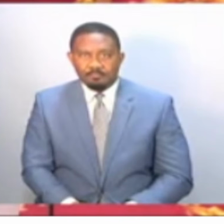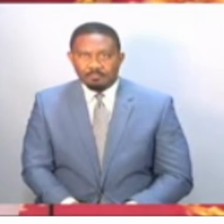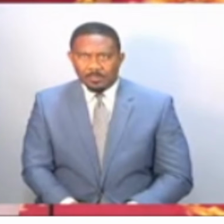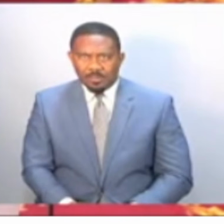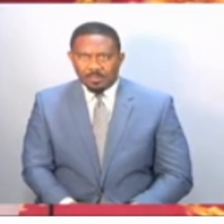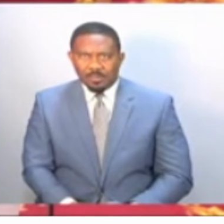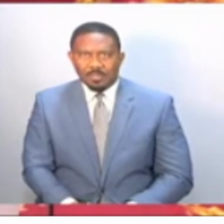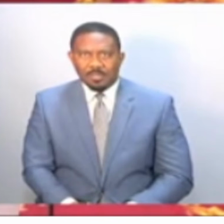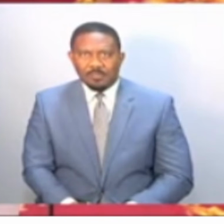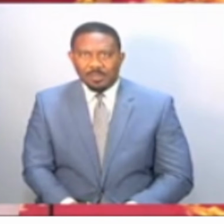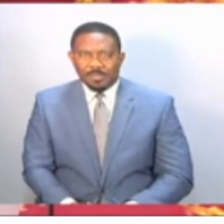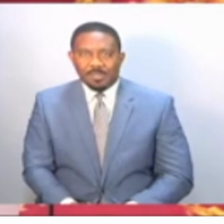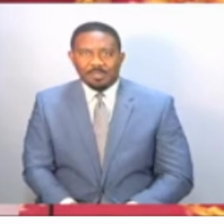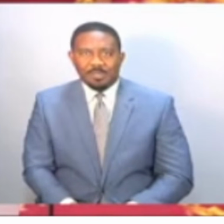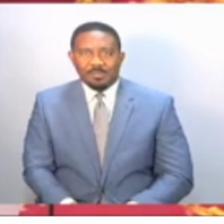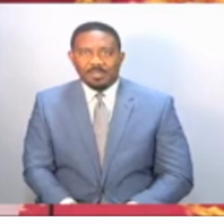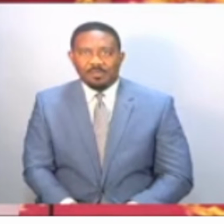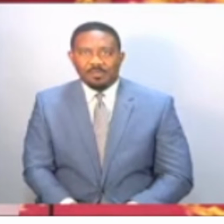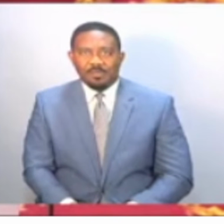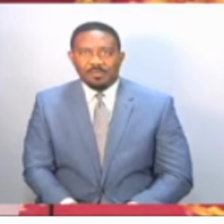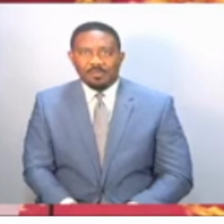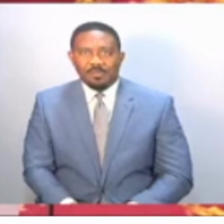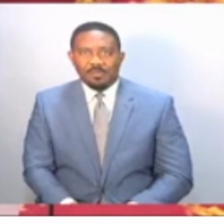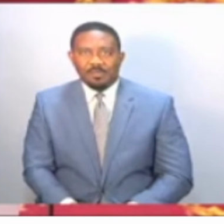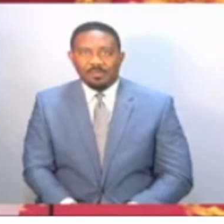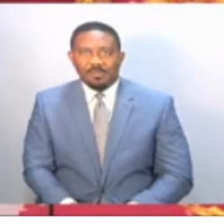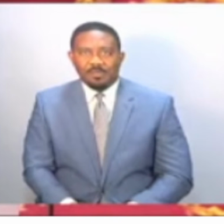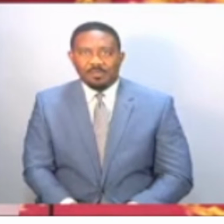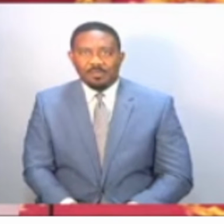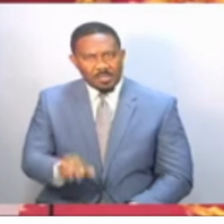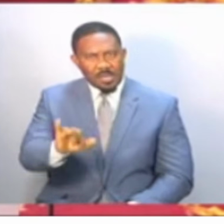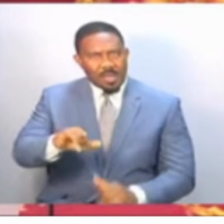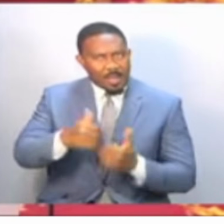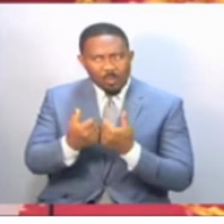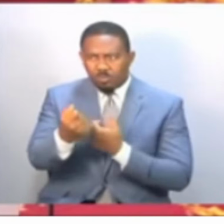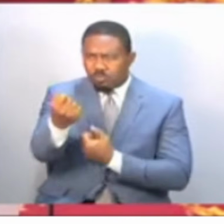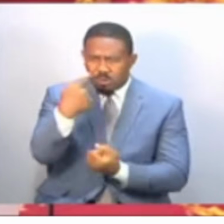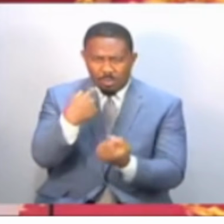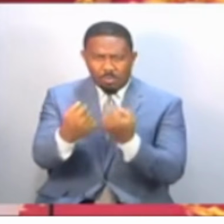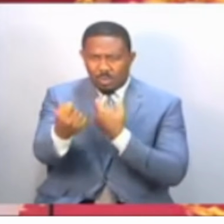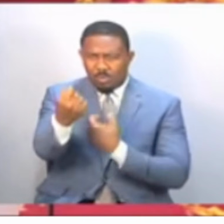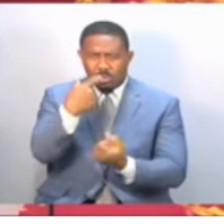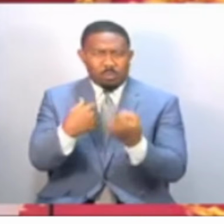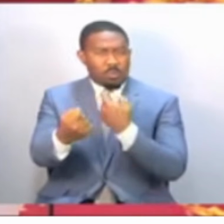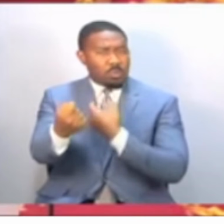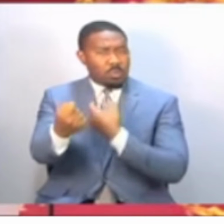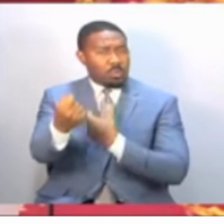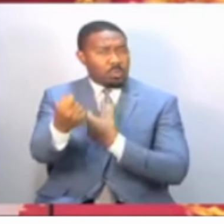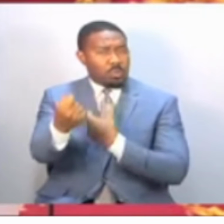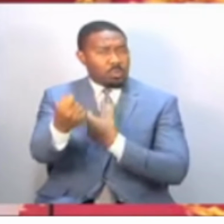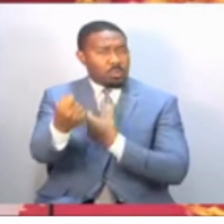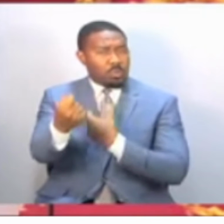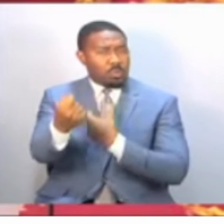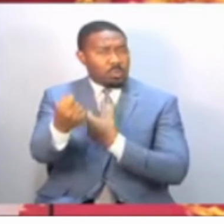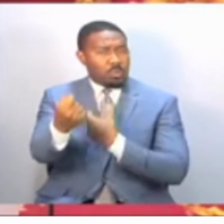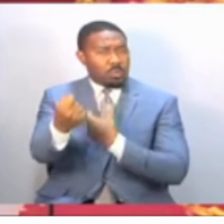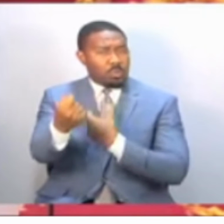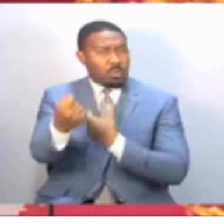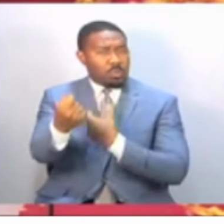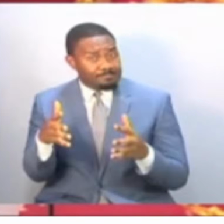justifiably followed by consistent questions of timeliness and from members of this